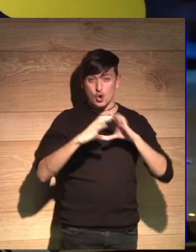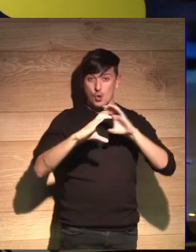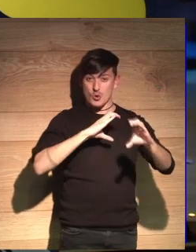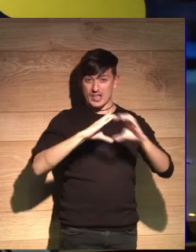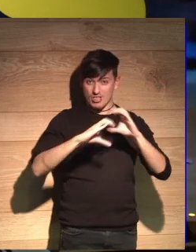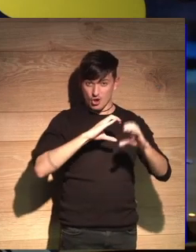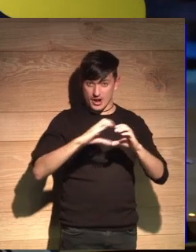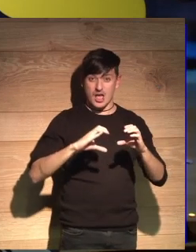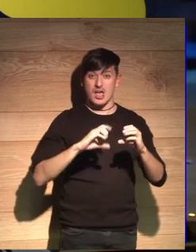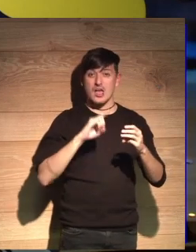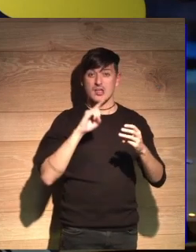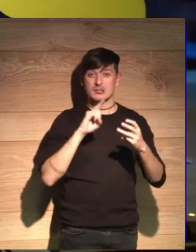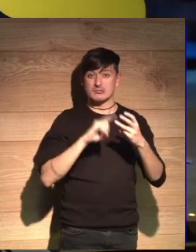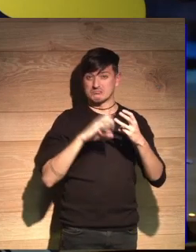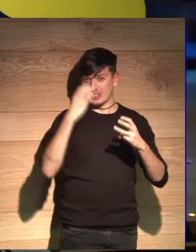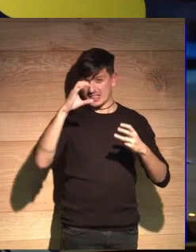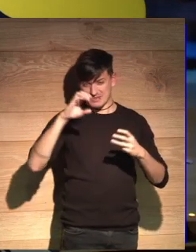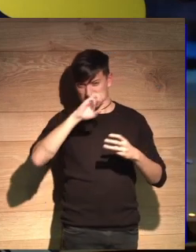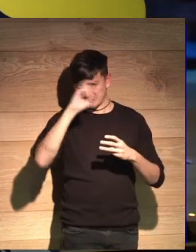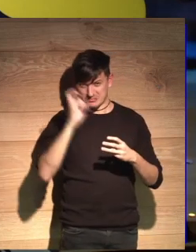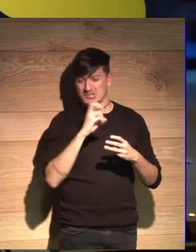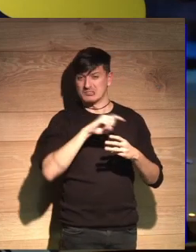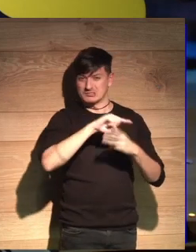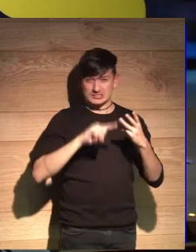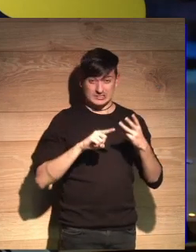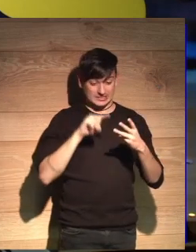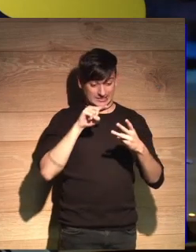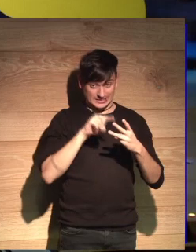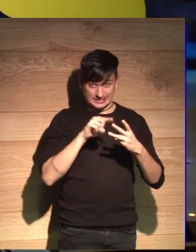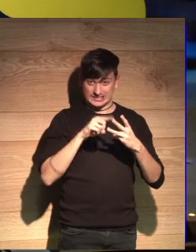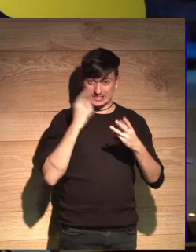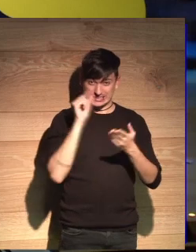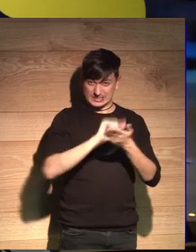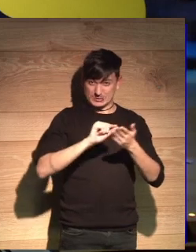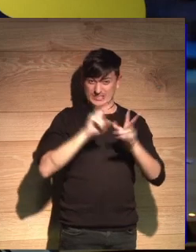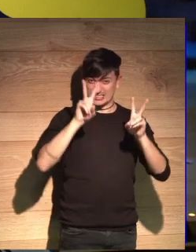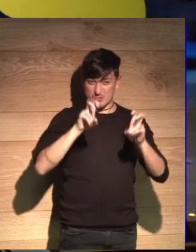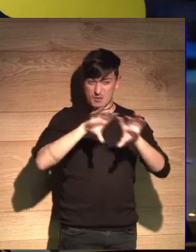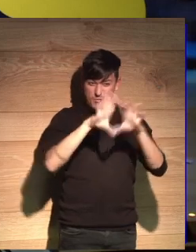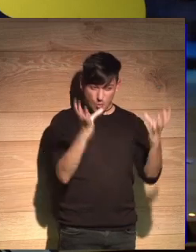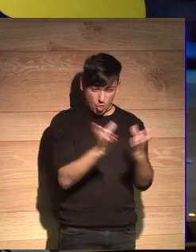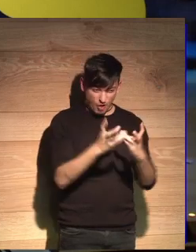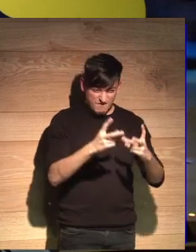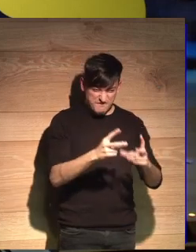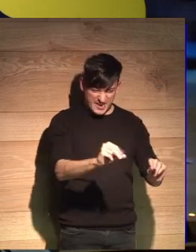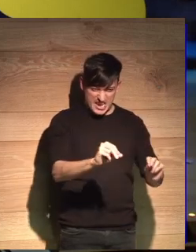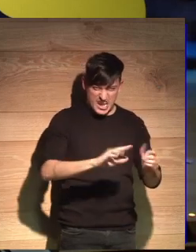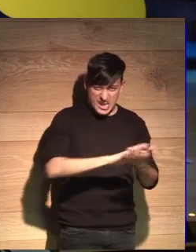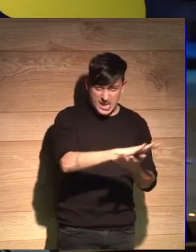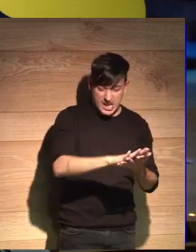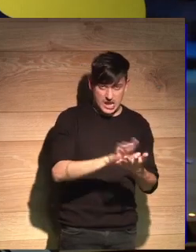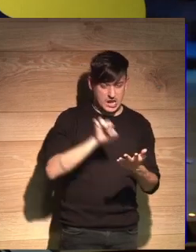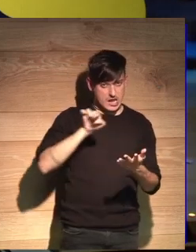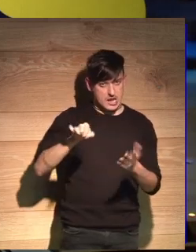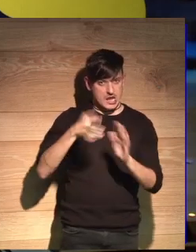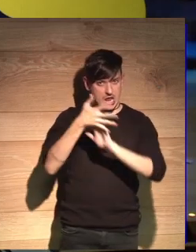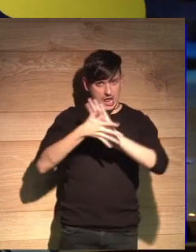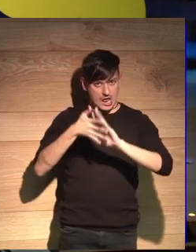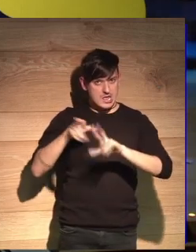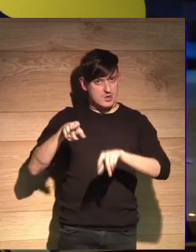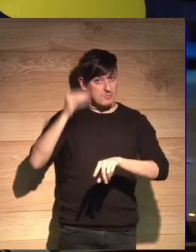communicator who wrote about the end of the world. And I believe that with that dystopic image that they want to impose, is the only